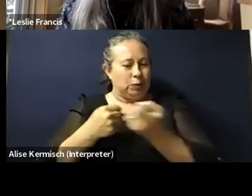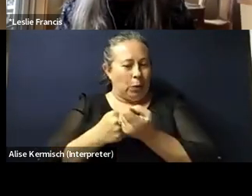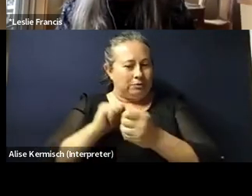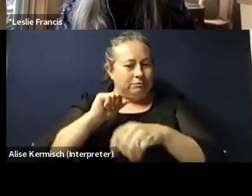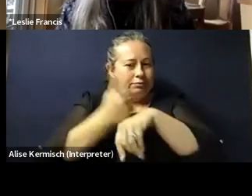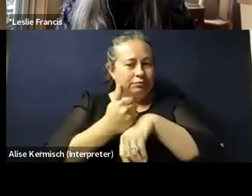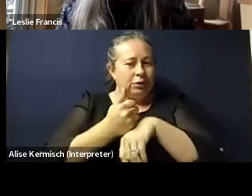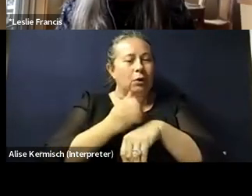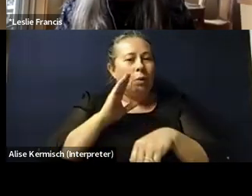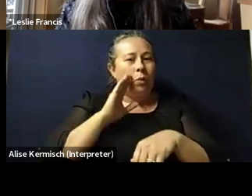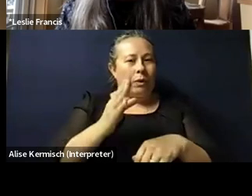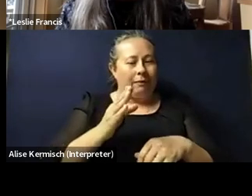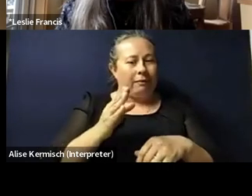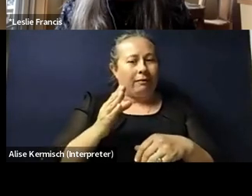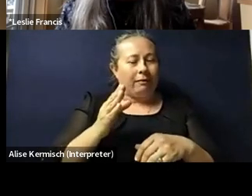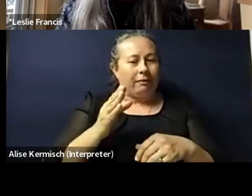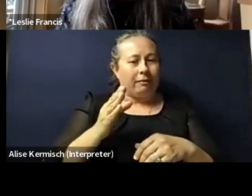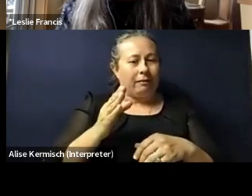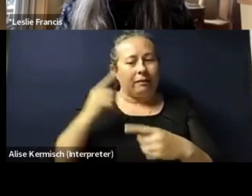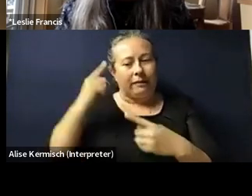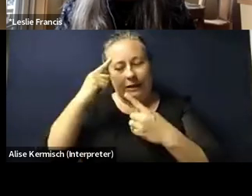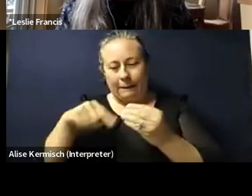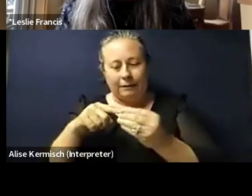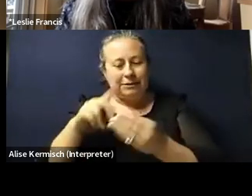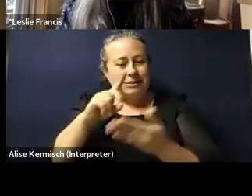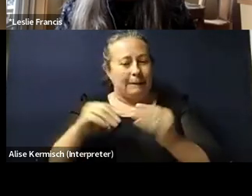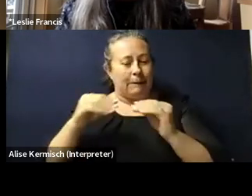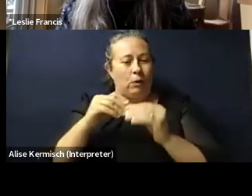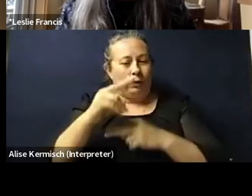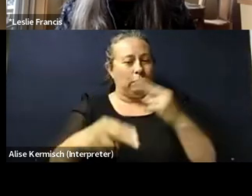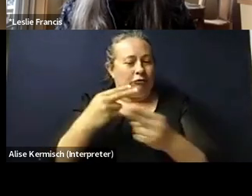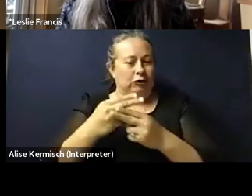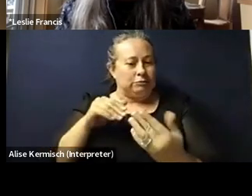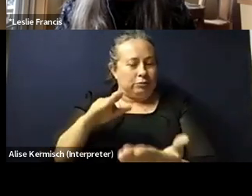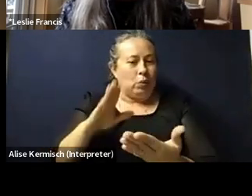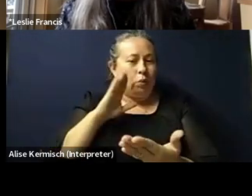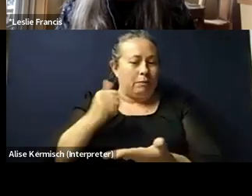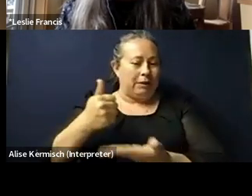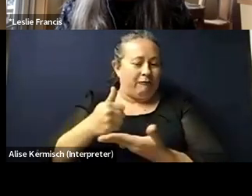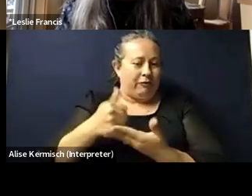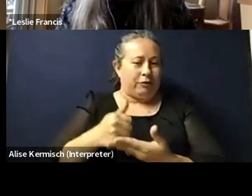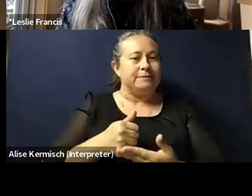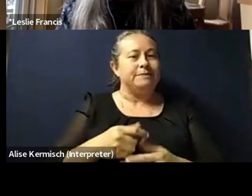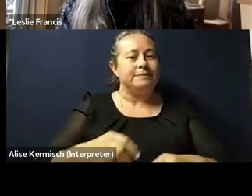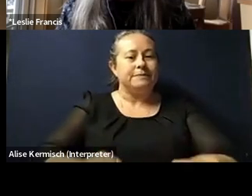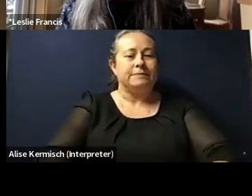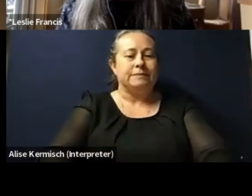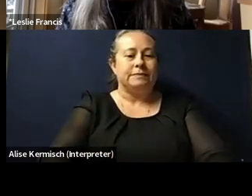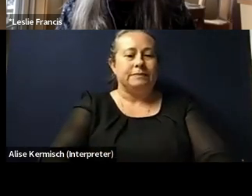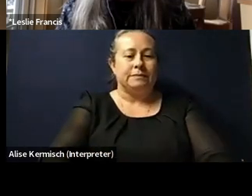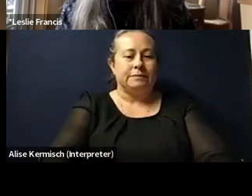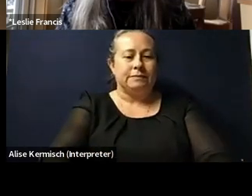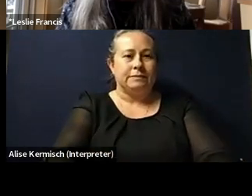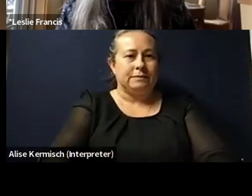as thinking about designing more universally is really important. Anne? I just wanted to add